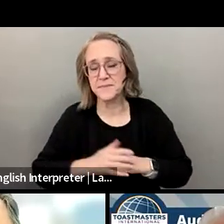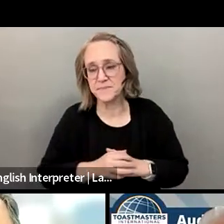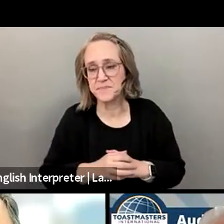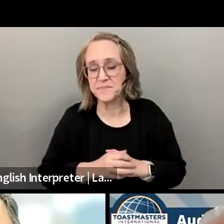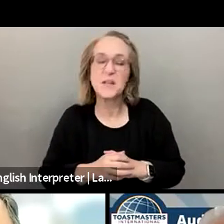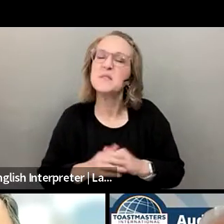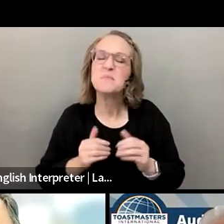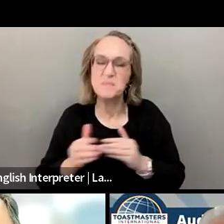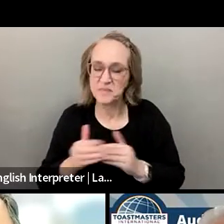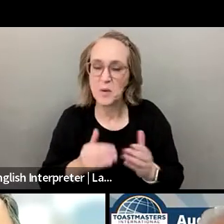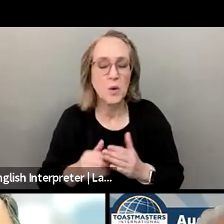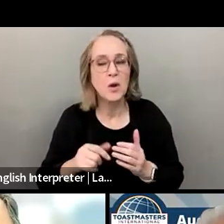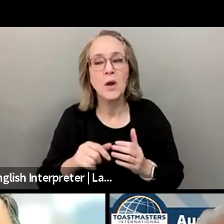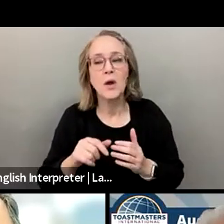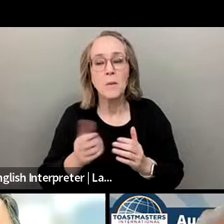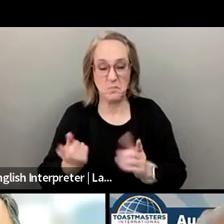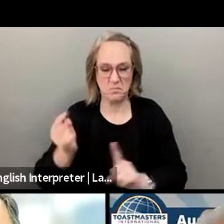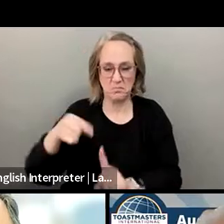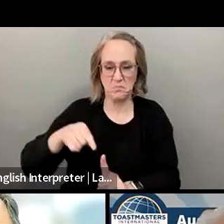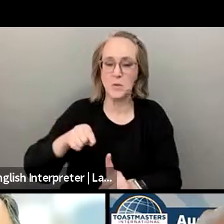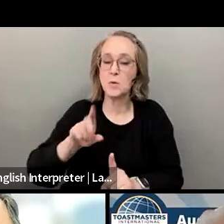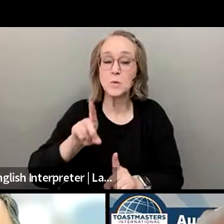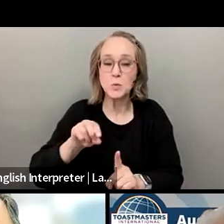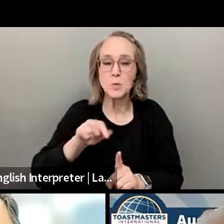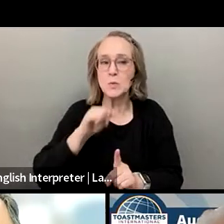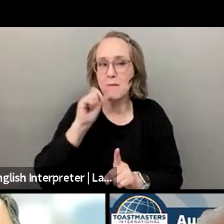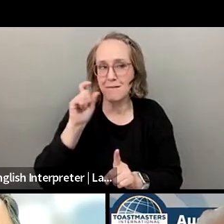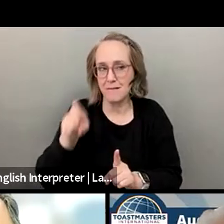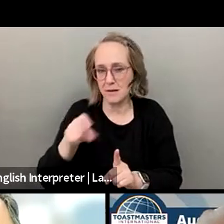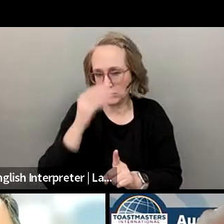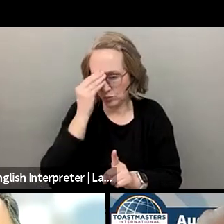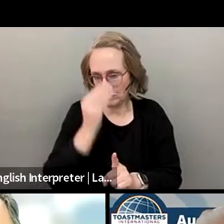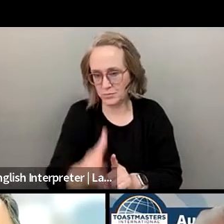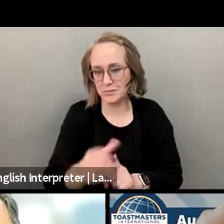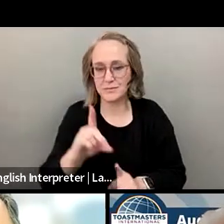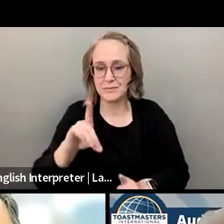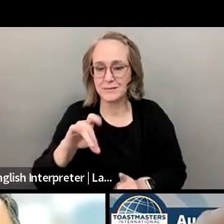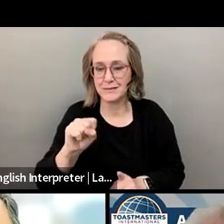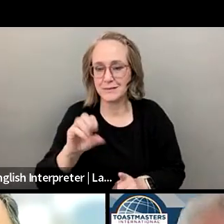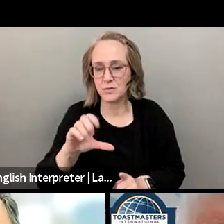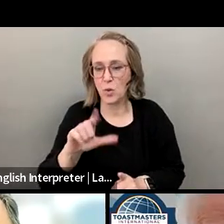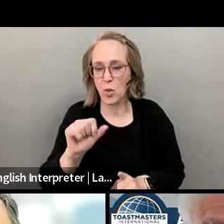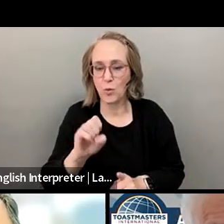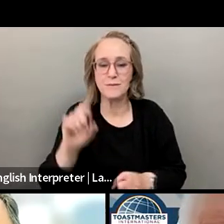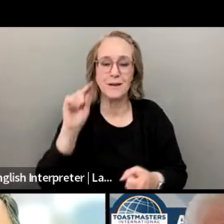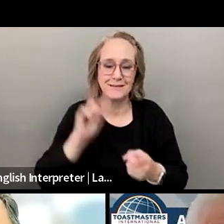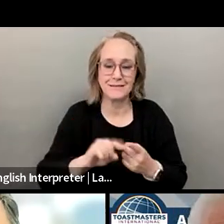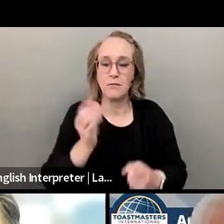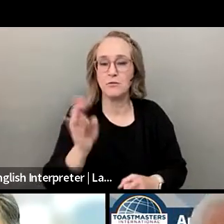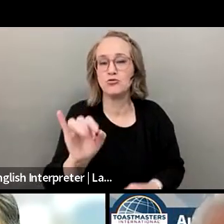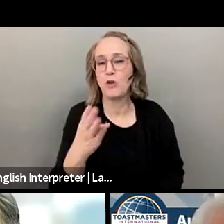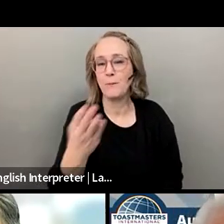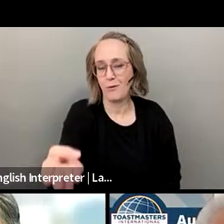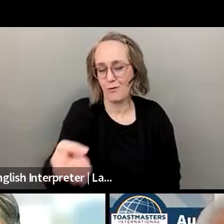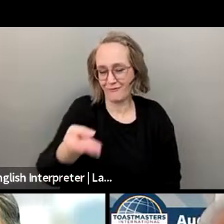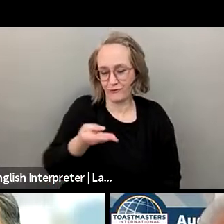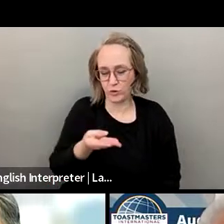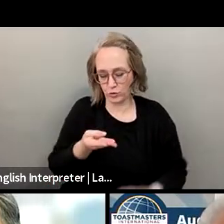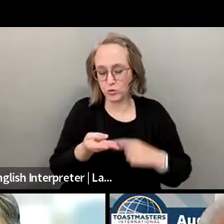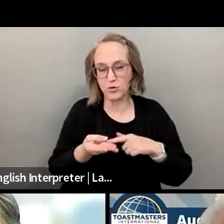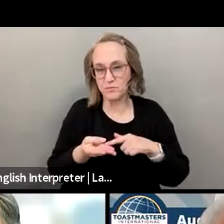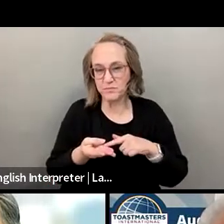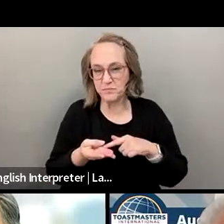so we don't have to disclose our disability until we get a written job offer. So keep that in